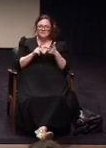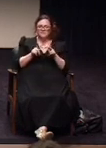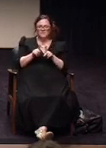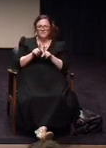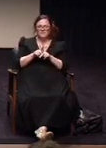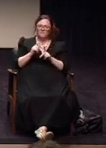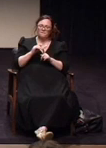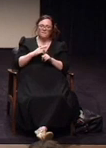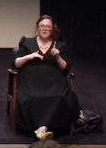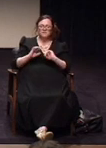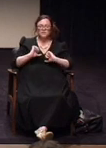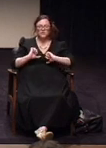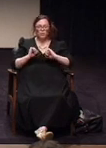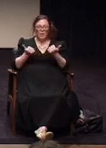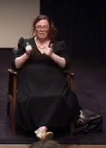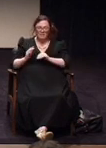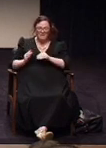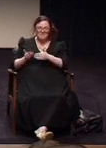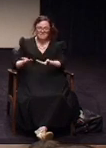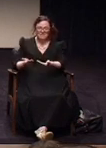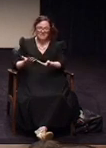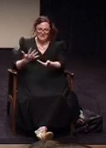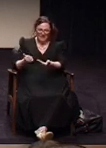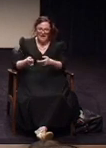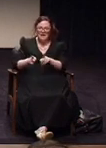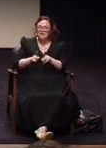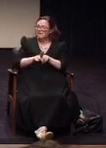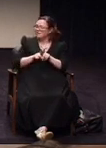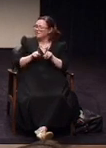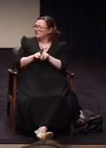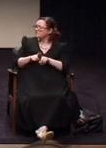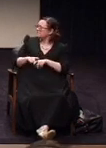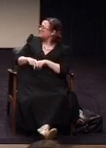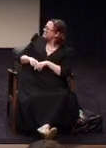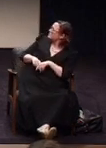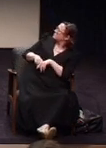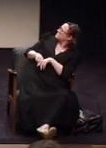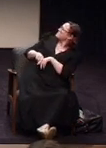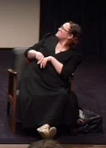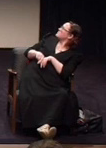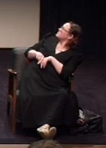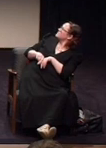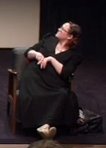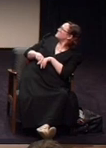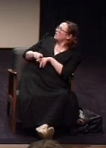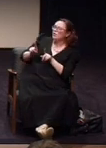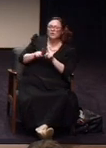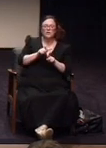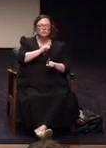social welfare services and a priest on duty. So, I mean, that's not common maybe in all of